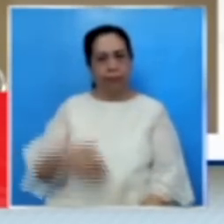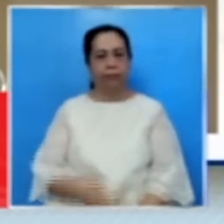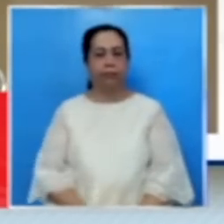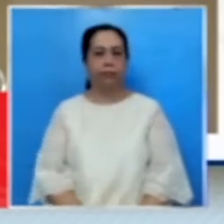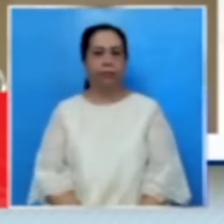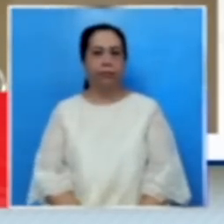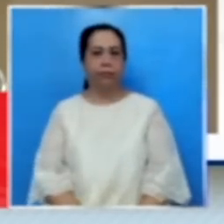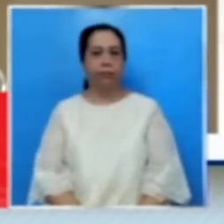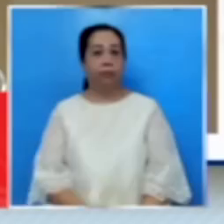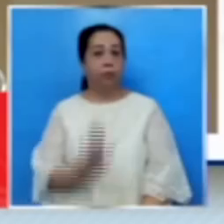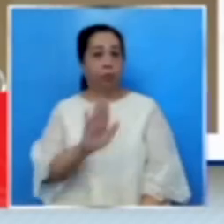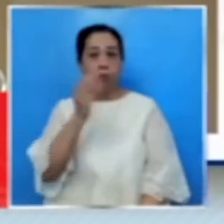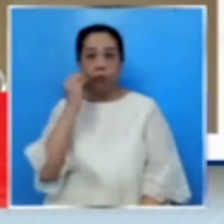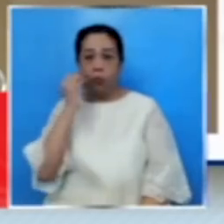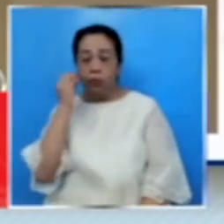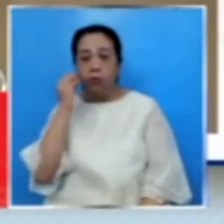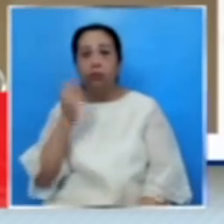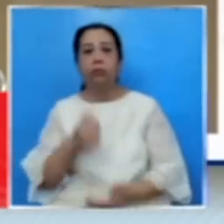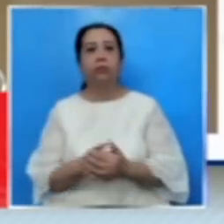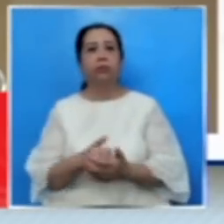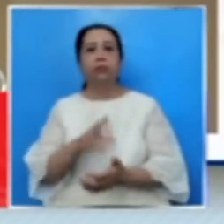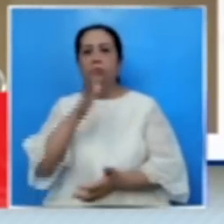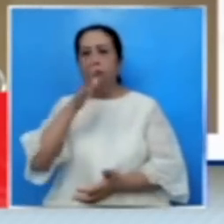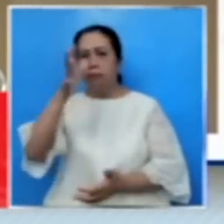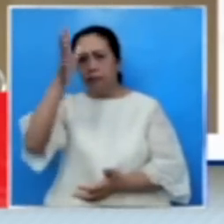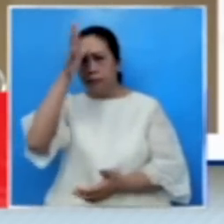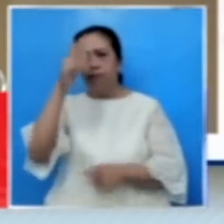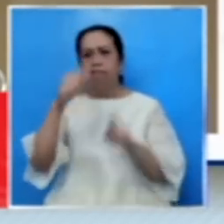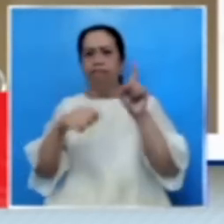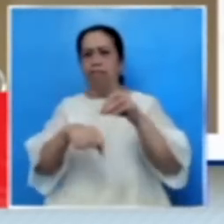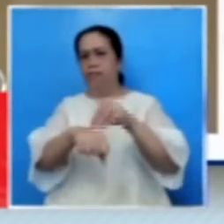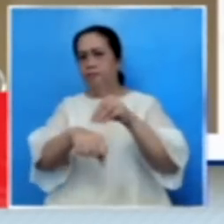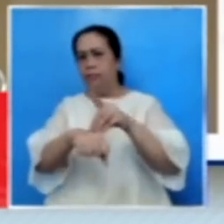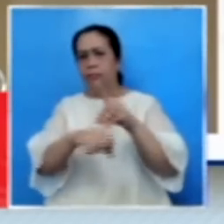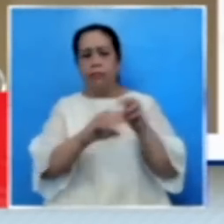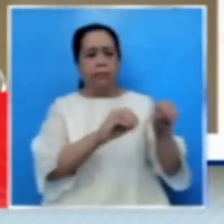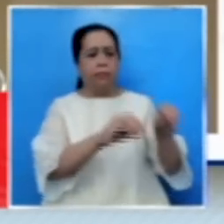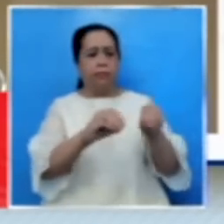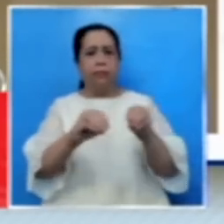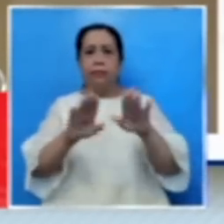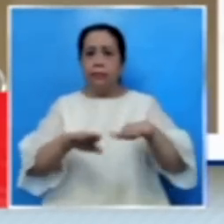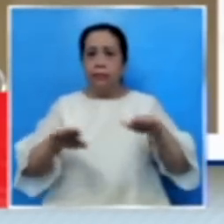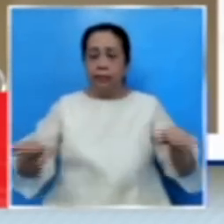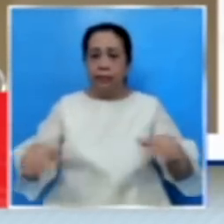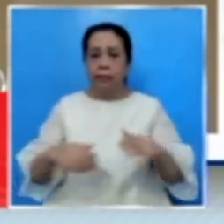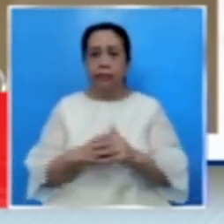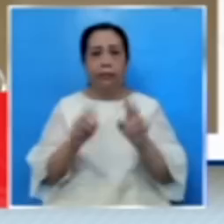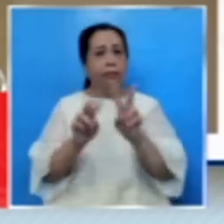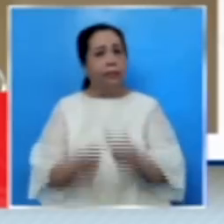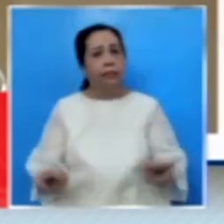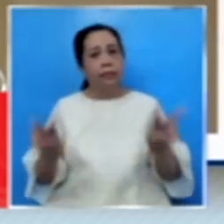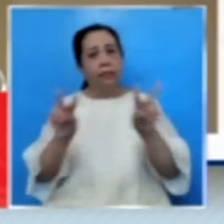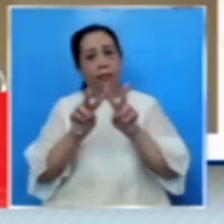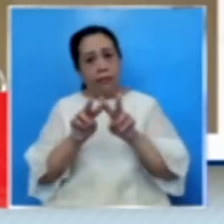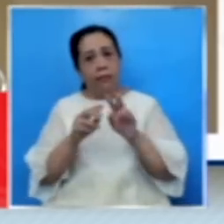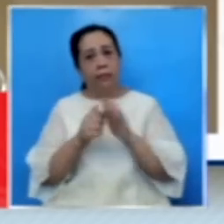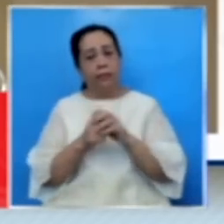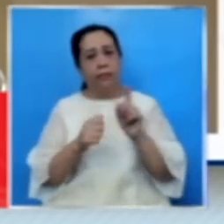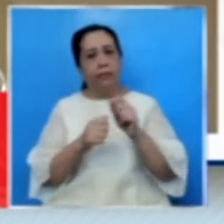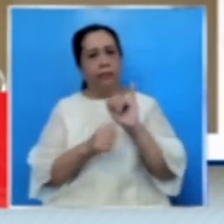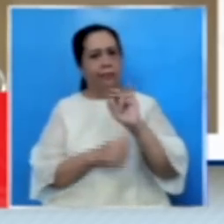At home, parents have the duty to teach children the values of